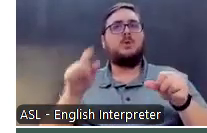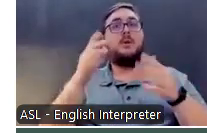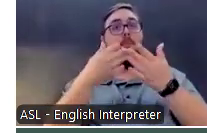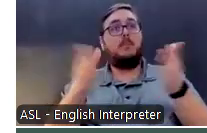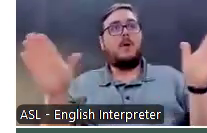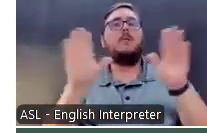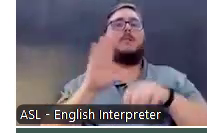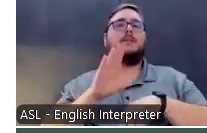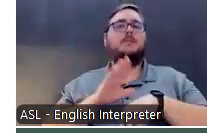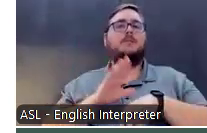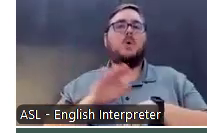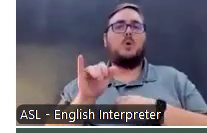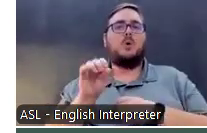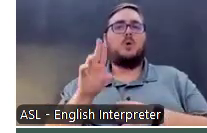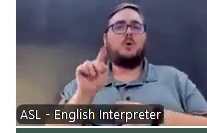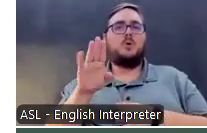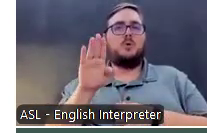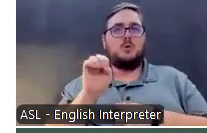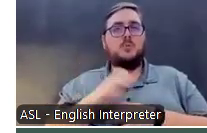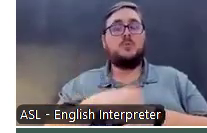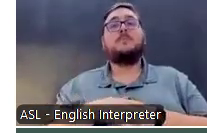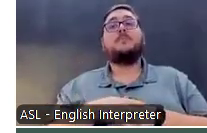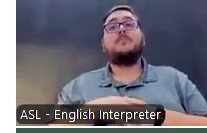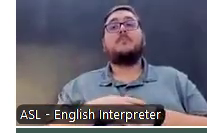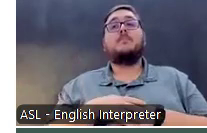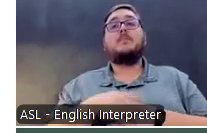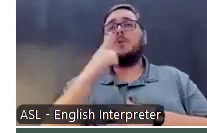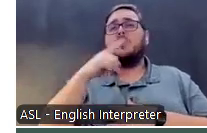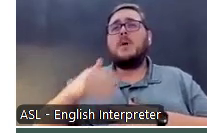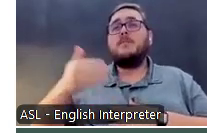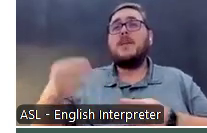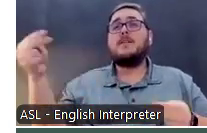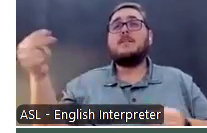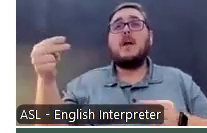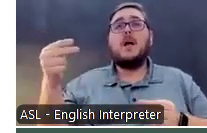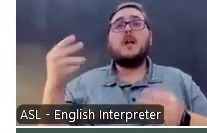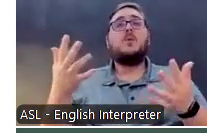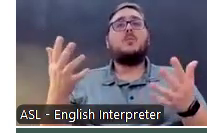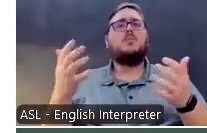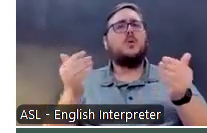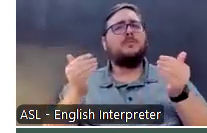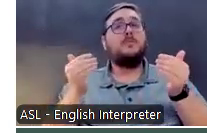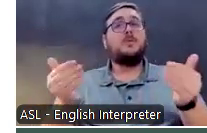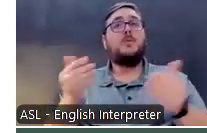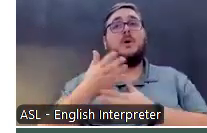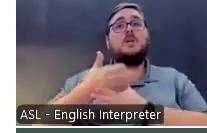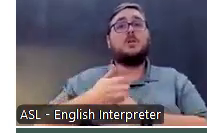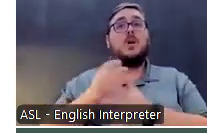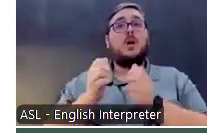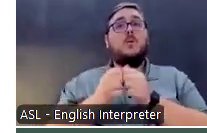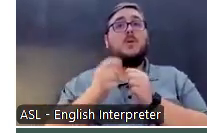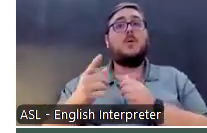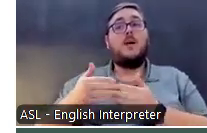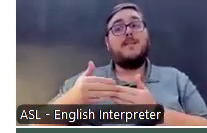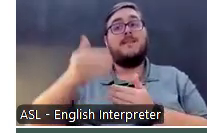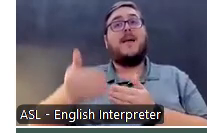And if you'll go to the next slide, Patrice, we just wanted to go ahead and share with you our next and our last